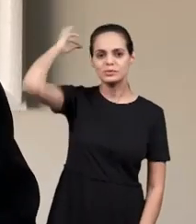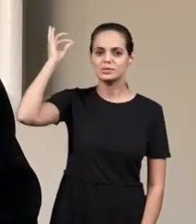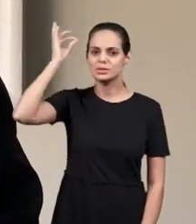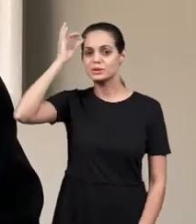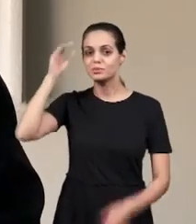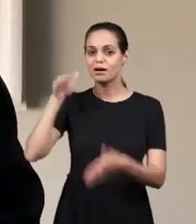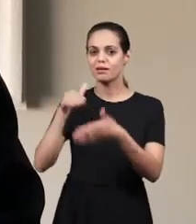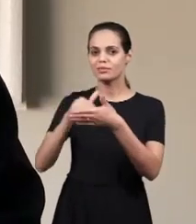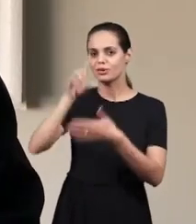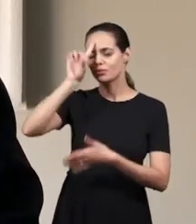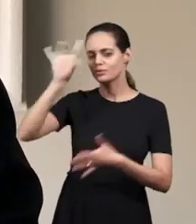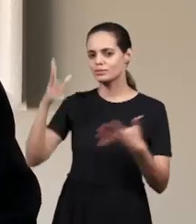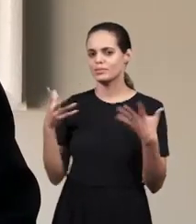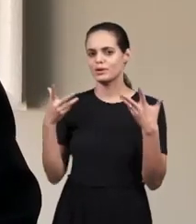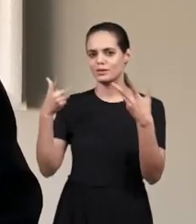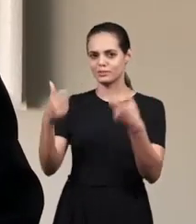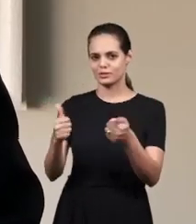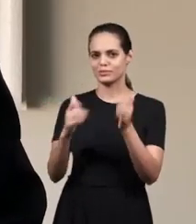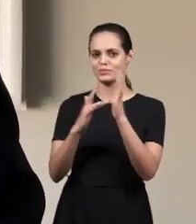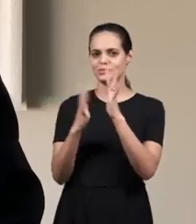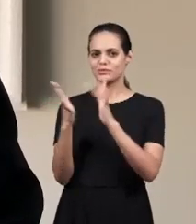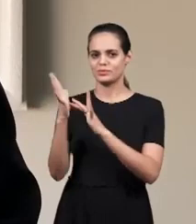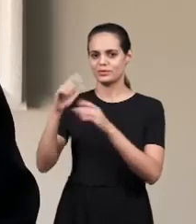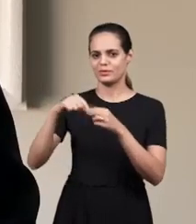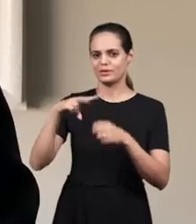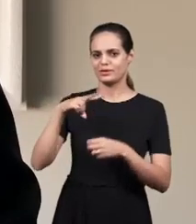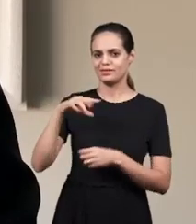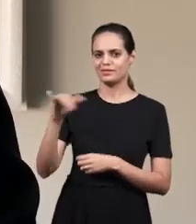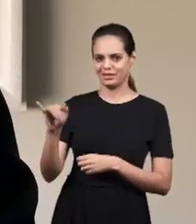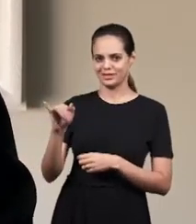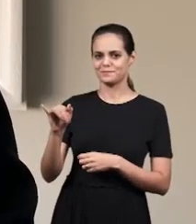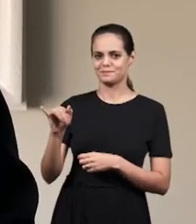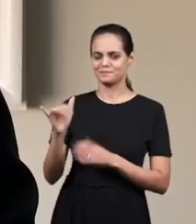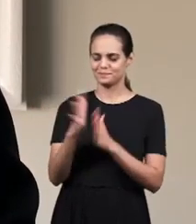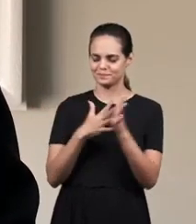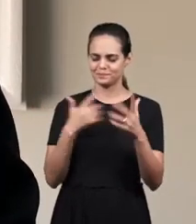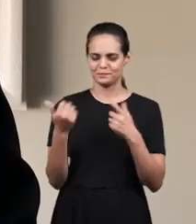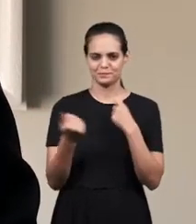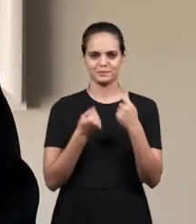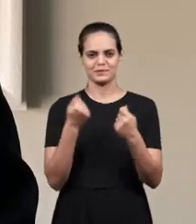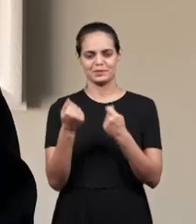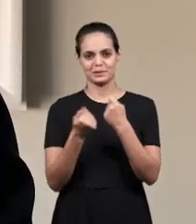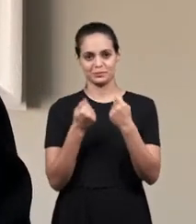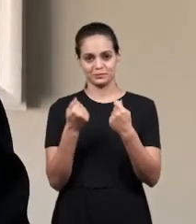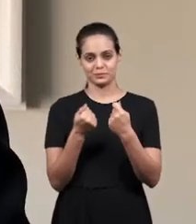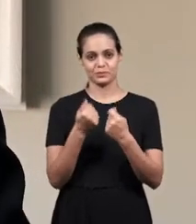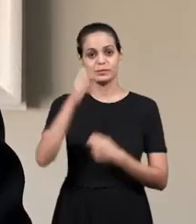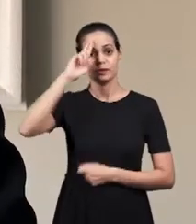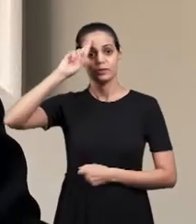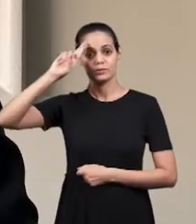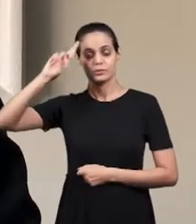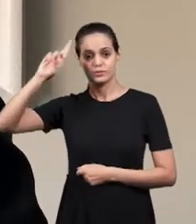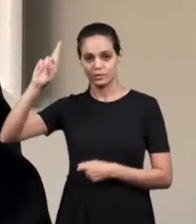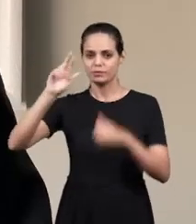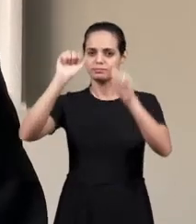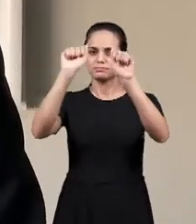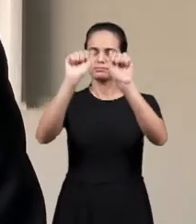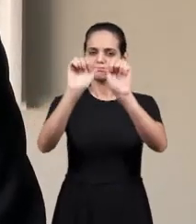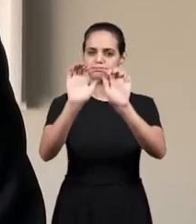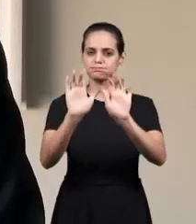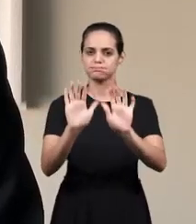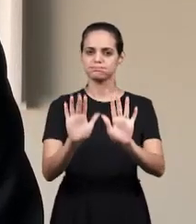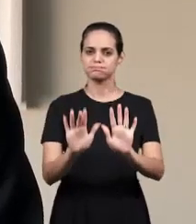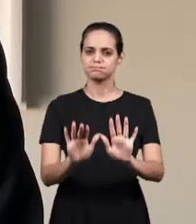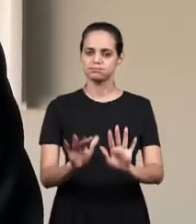Jesus. Praised be the name of the Lord. May the Lord bless us through this word, and we will at this